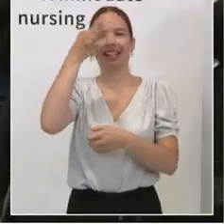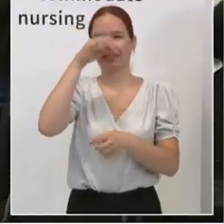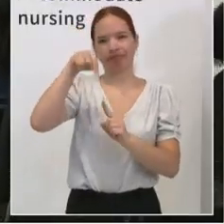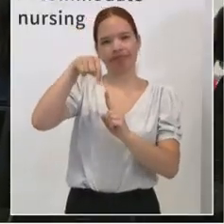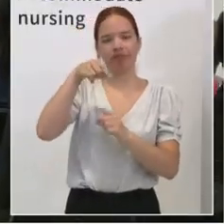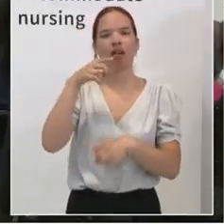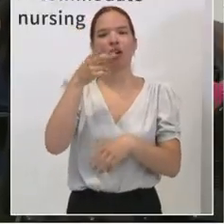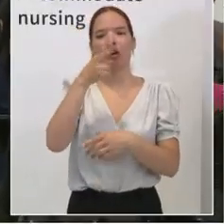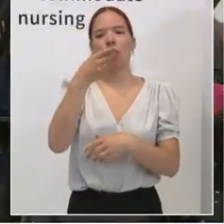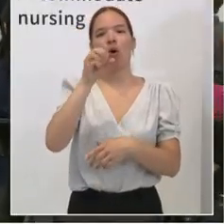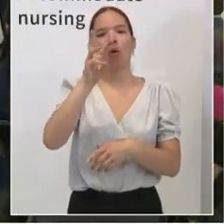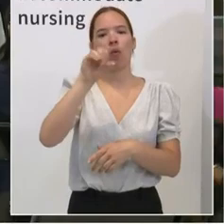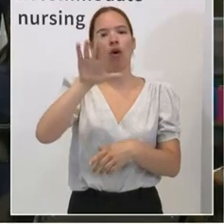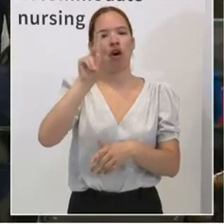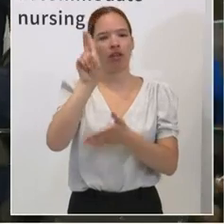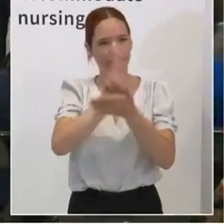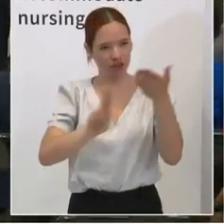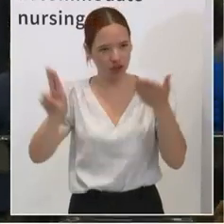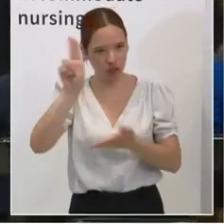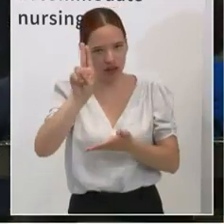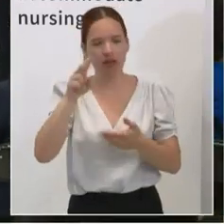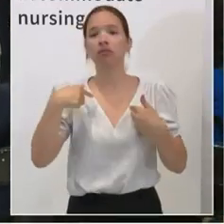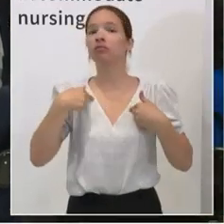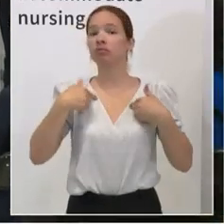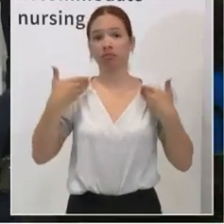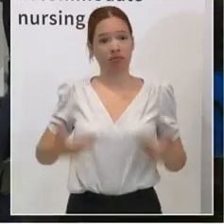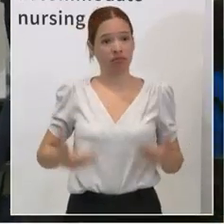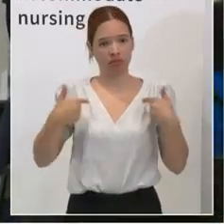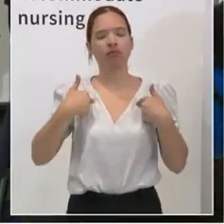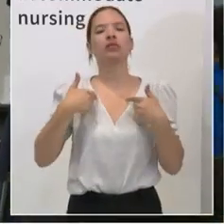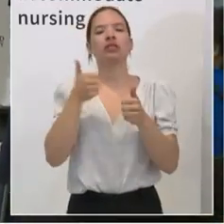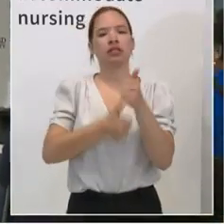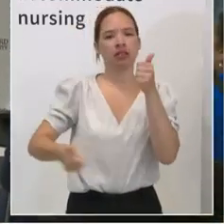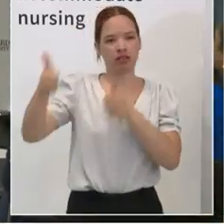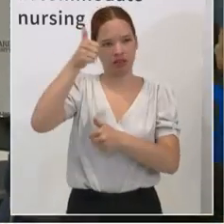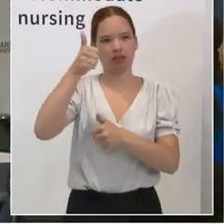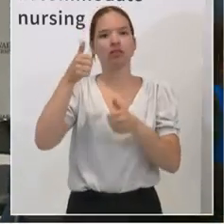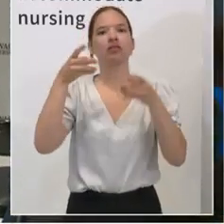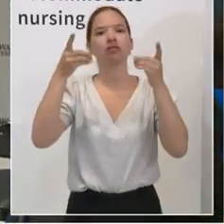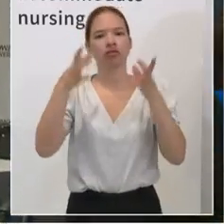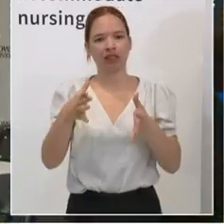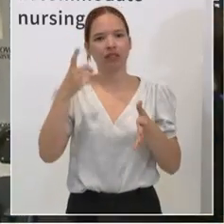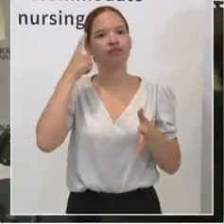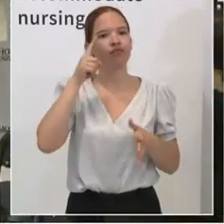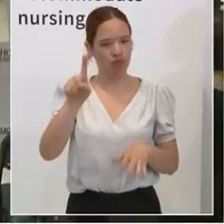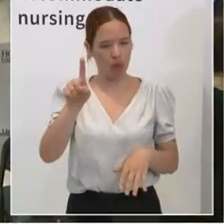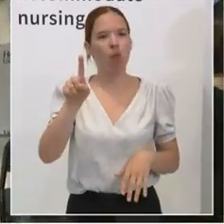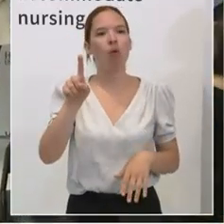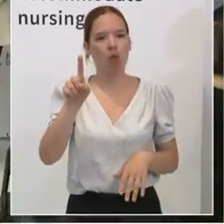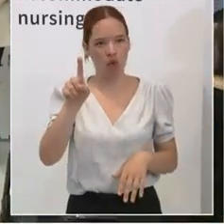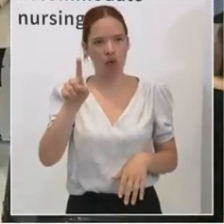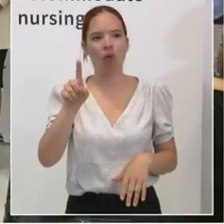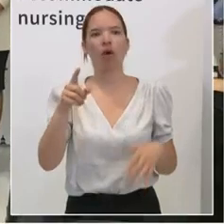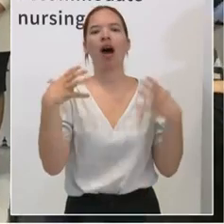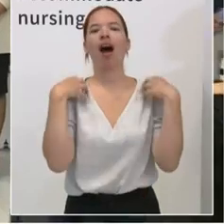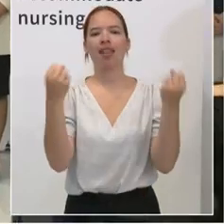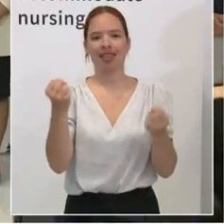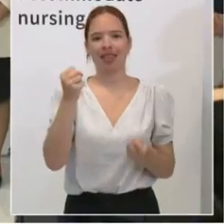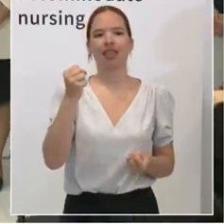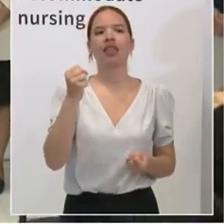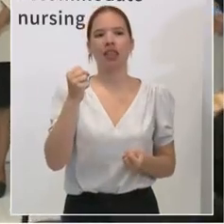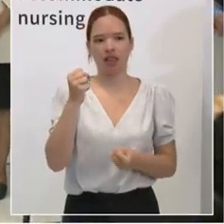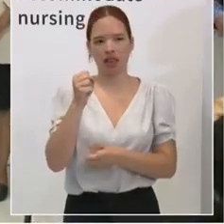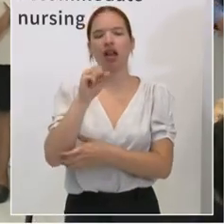Affairs here at Howard University. It is my distinct pleasure to not only welcome you all here, but it is my pleasure indeed to